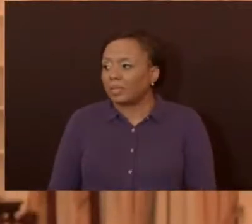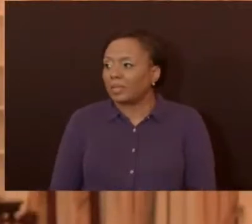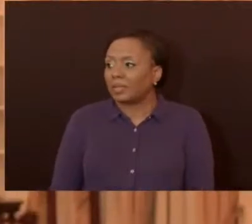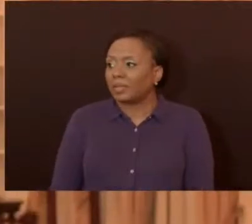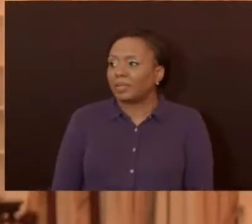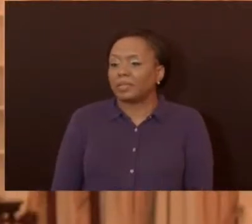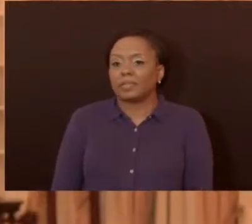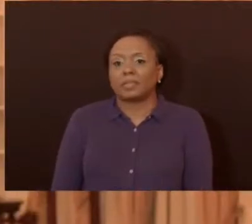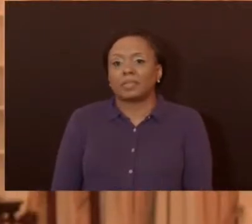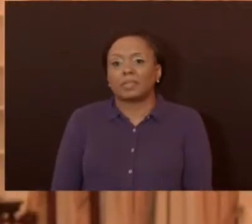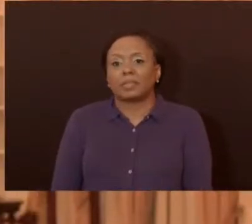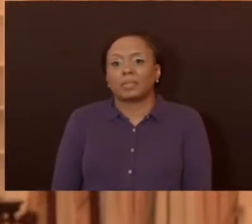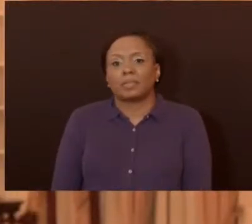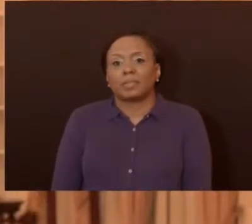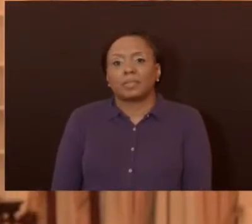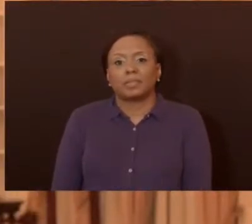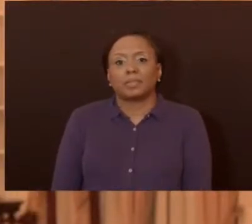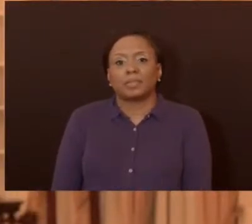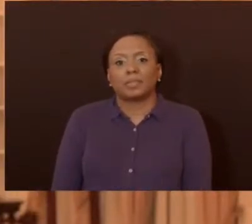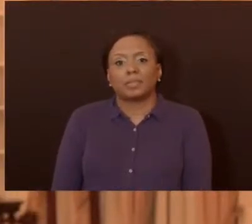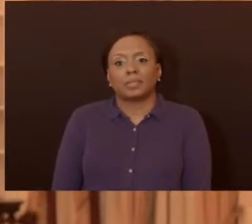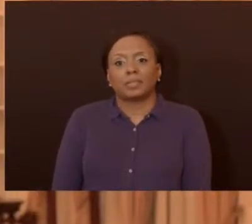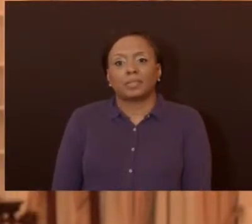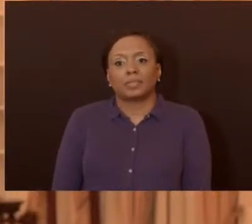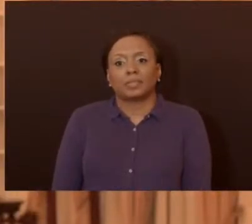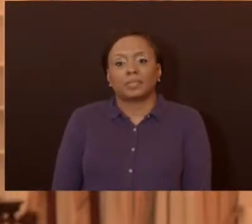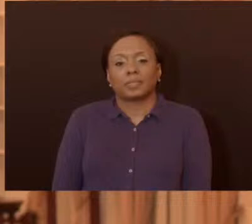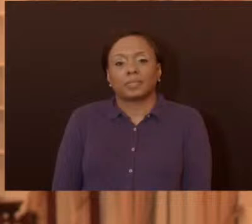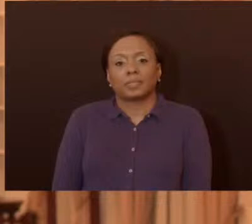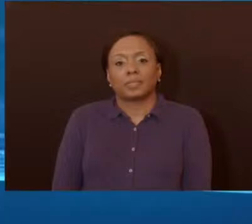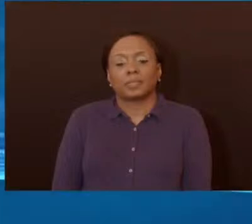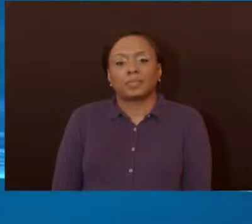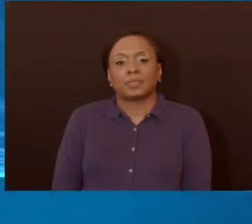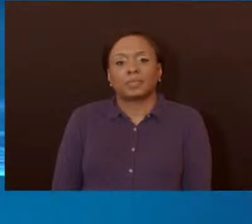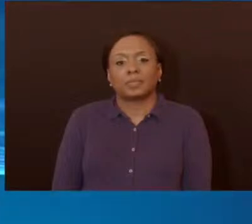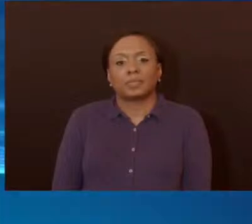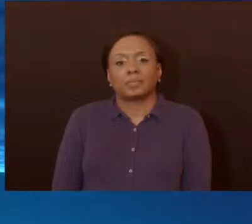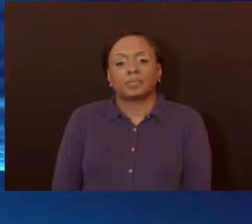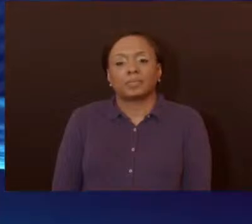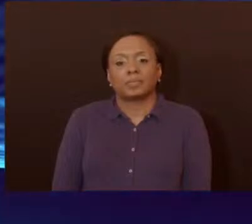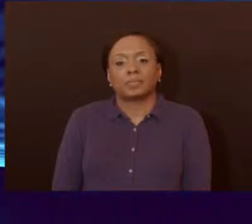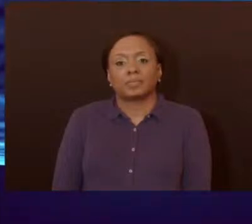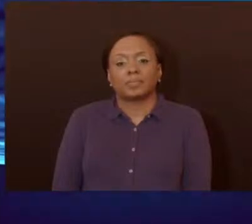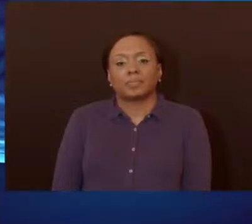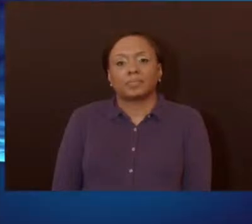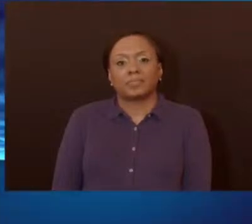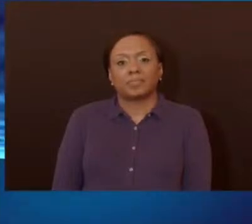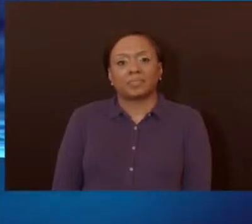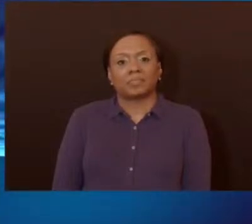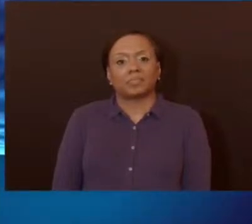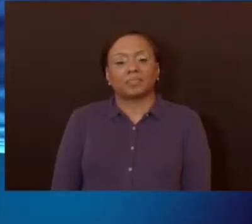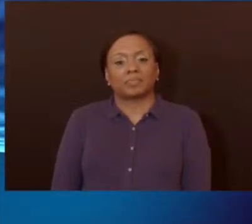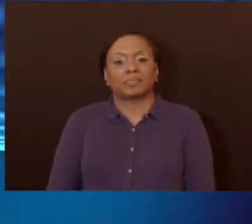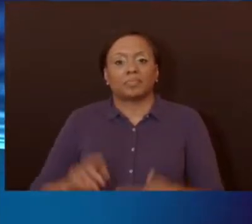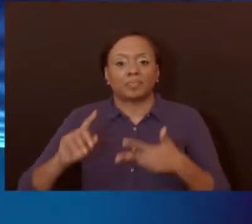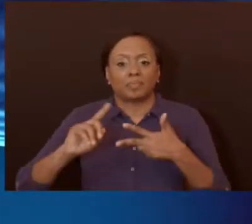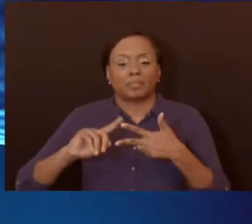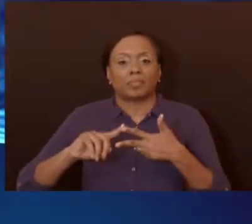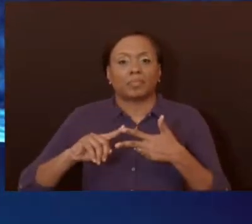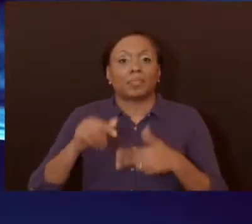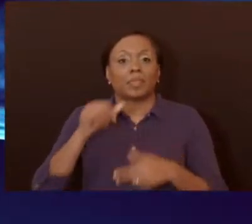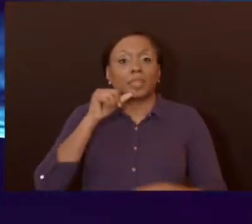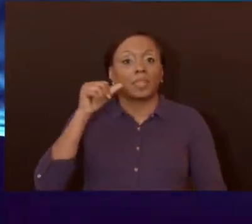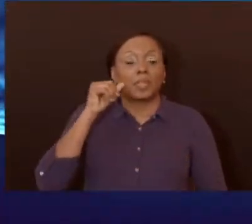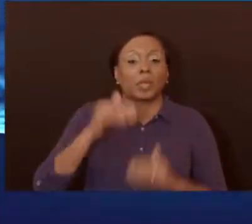Are there any further questions? Sorry. Dr. Cumberbatch, we've had 40 plus cases reported yesterday. We are in our